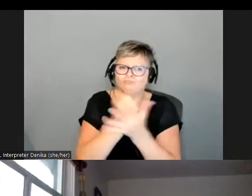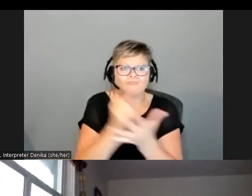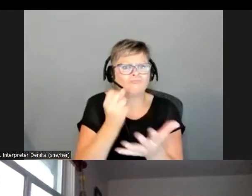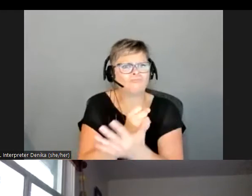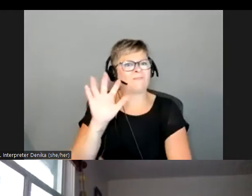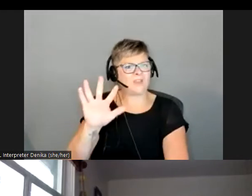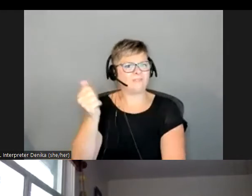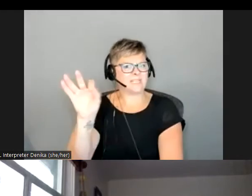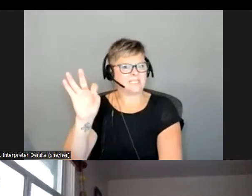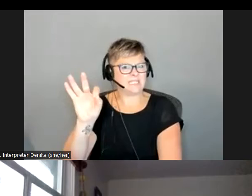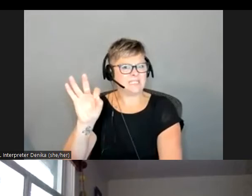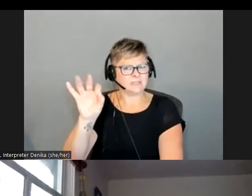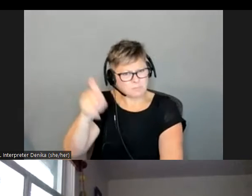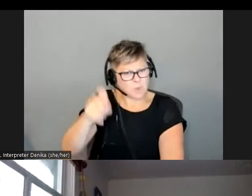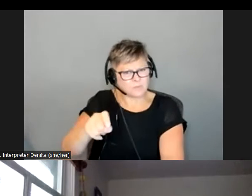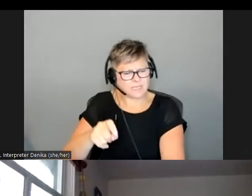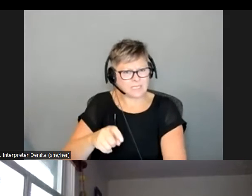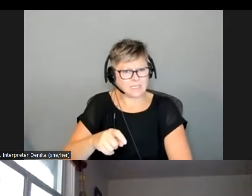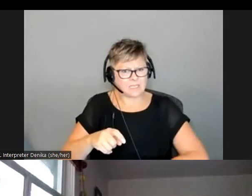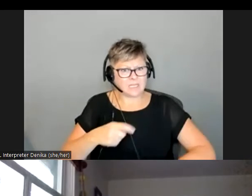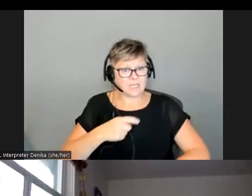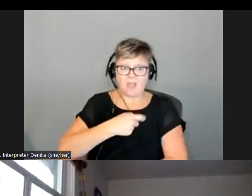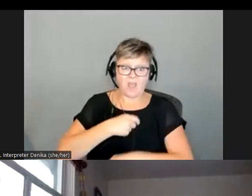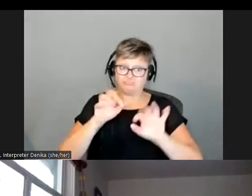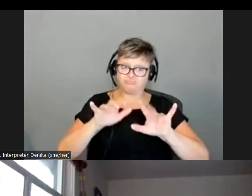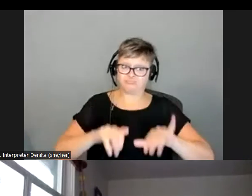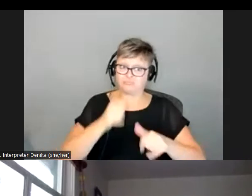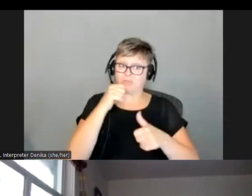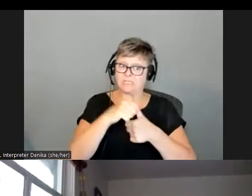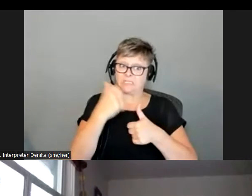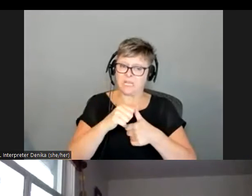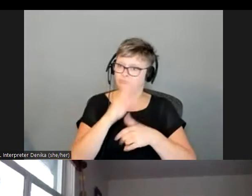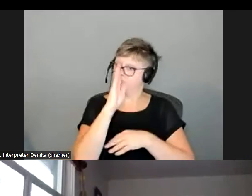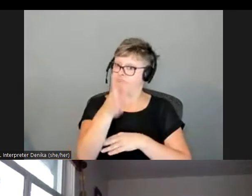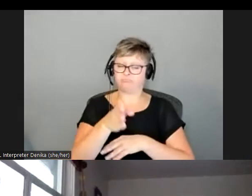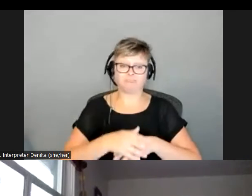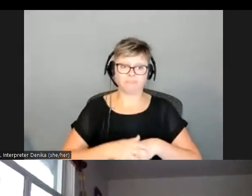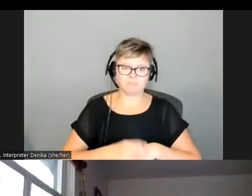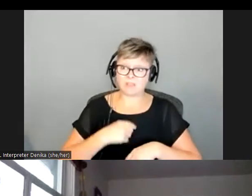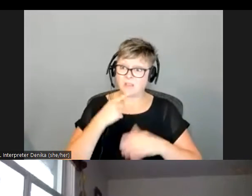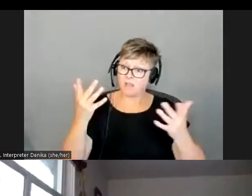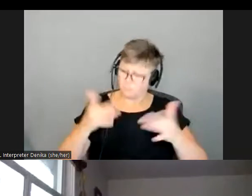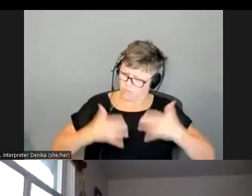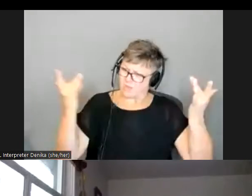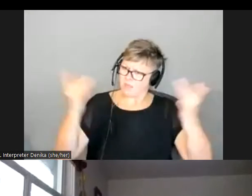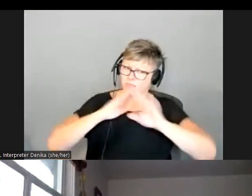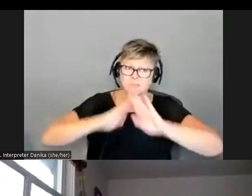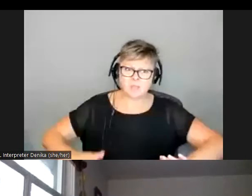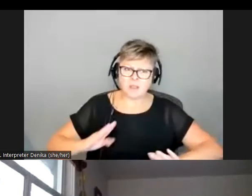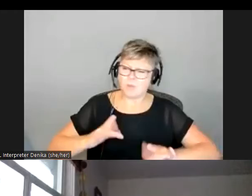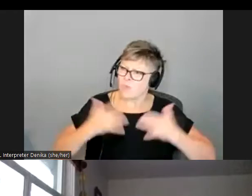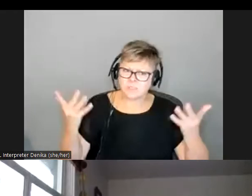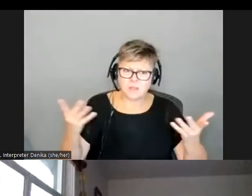I couldn't believe, and I wrote them a terse letter saying, what is with this silence? Are